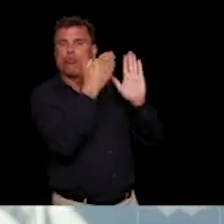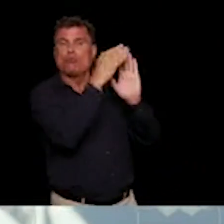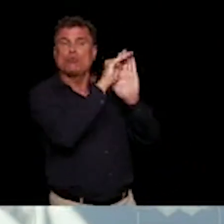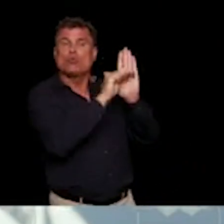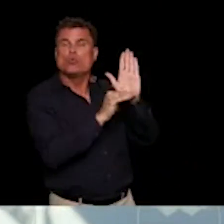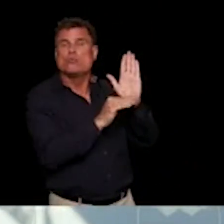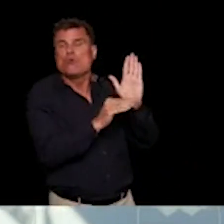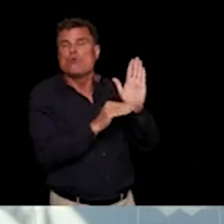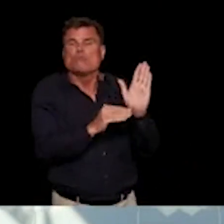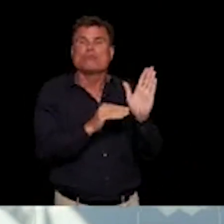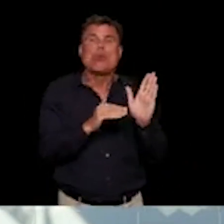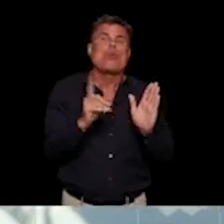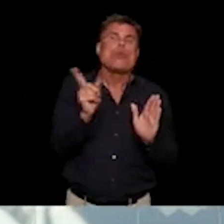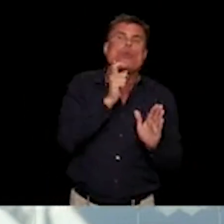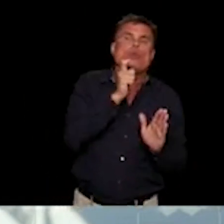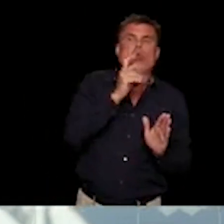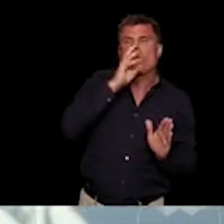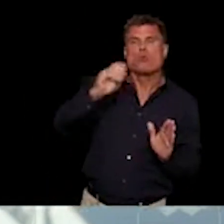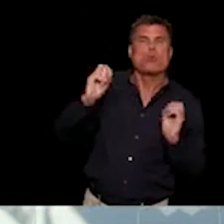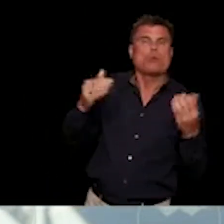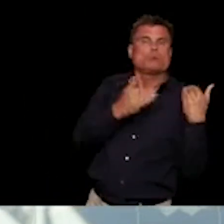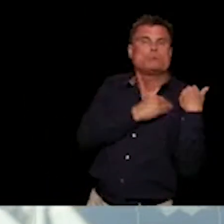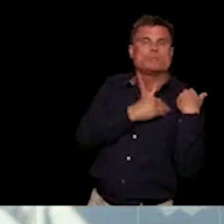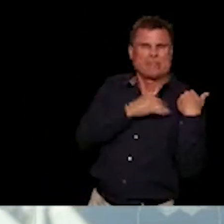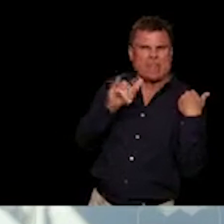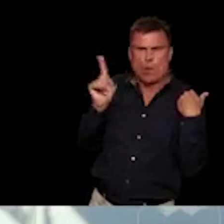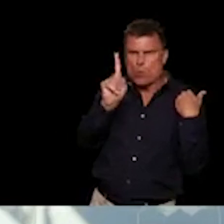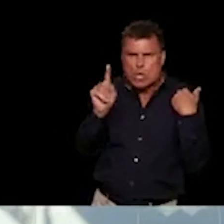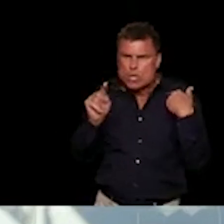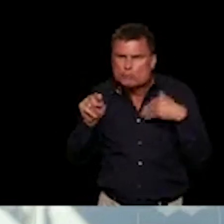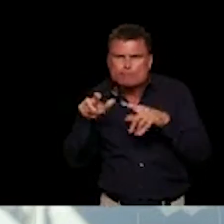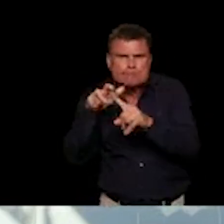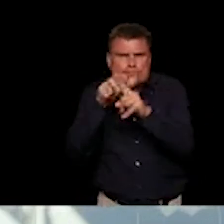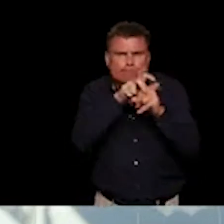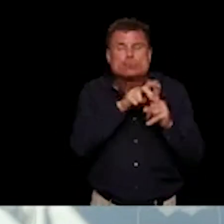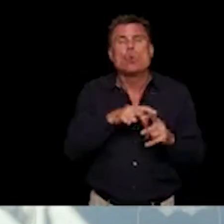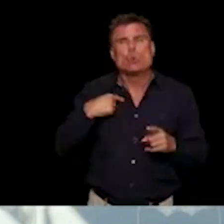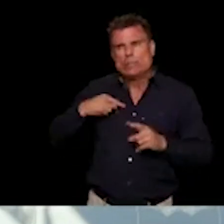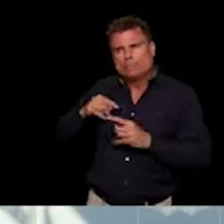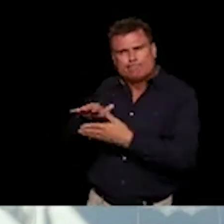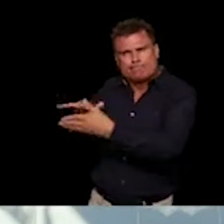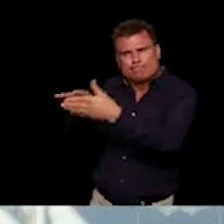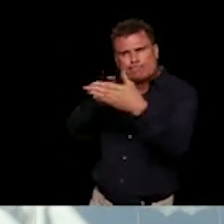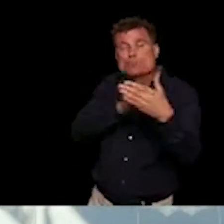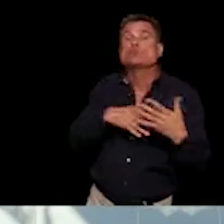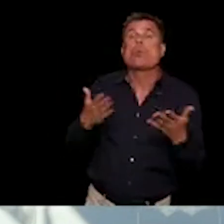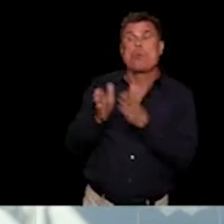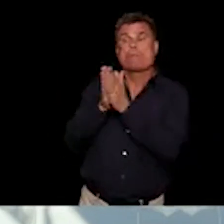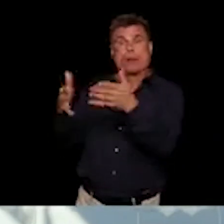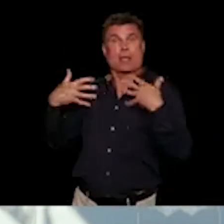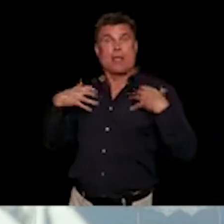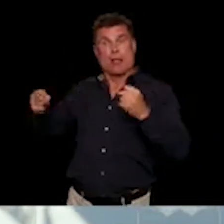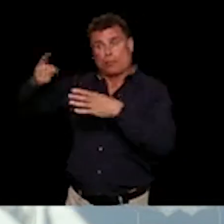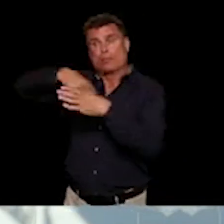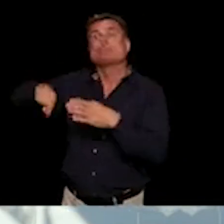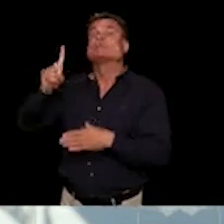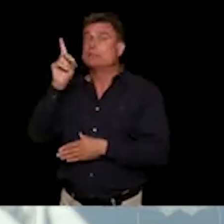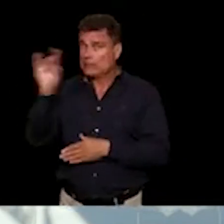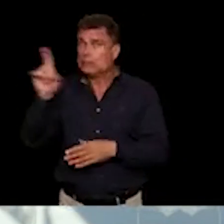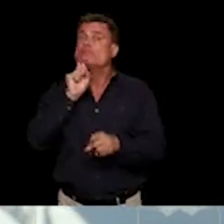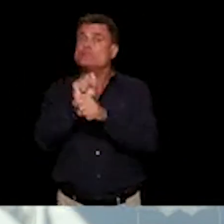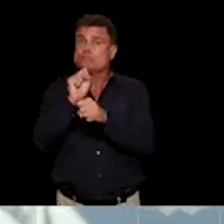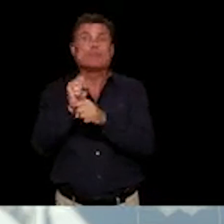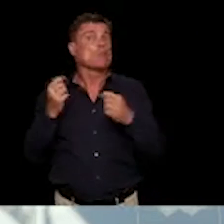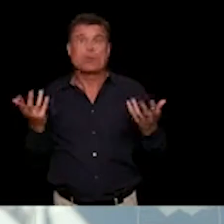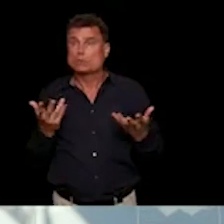Now, Dr. Henry and the team of public health did make some changes with respect to short-term rentals that were relevant and